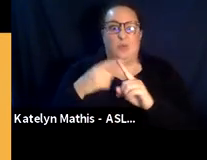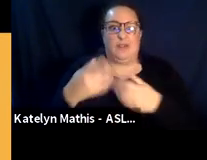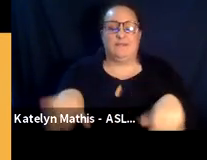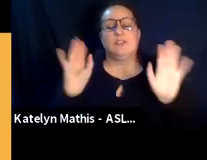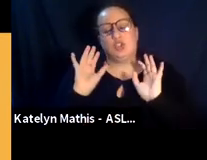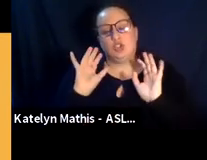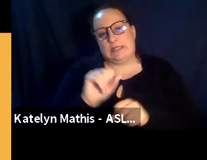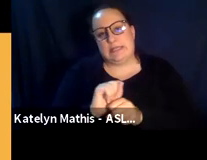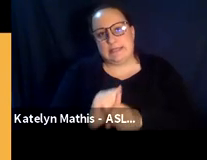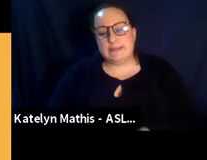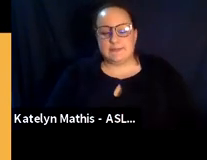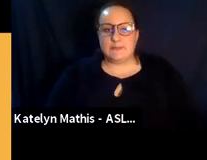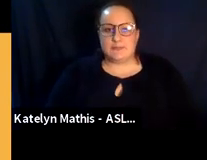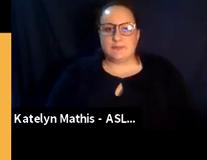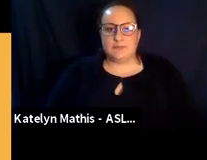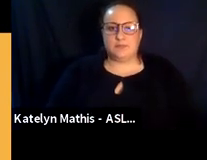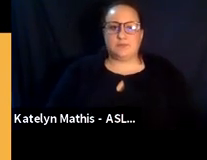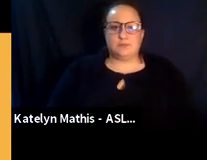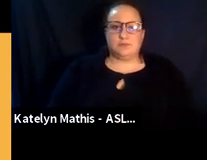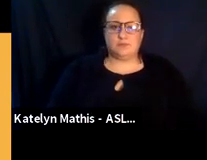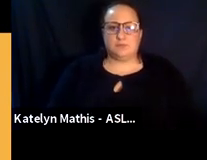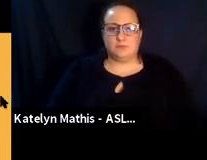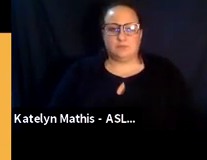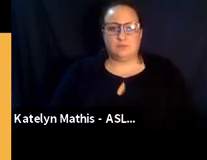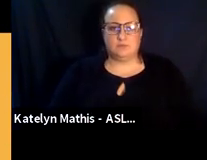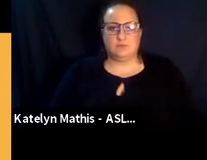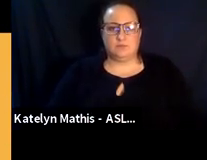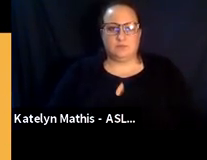that task. And this one,